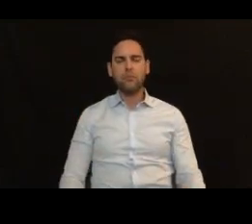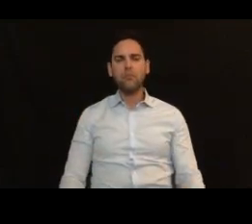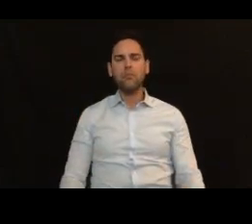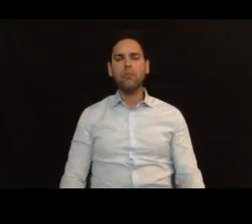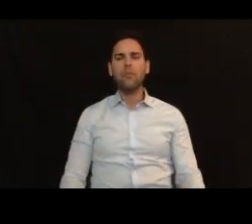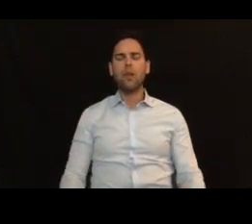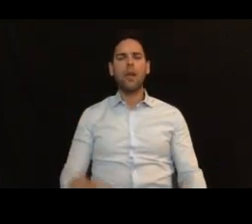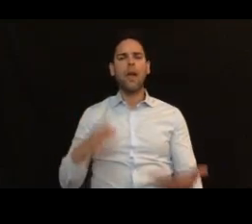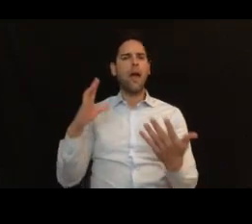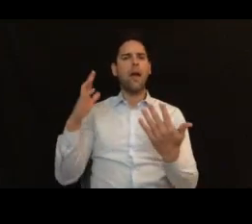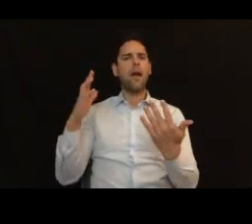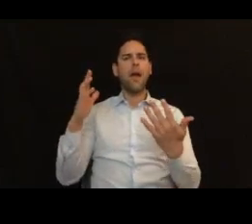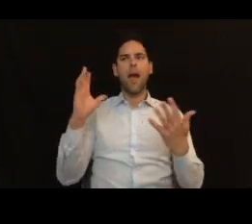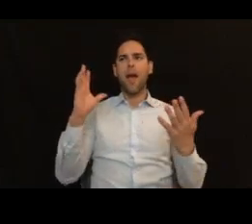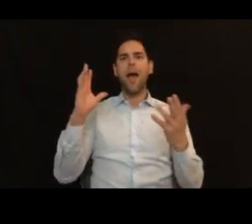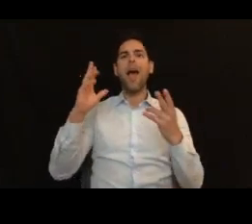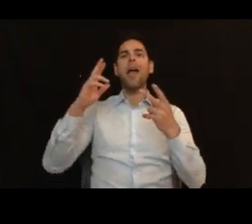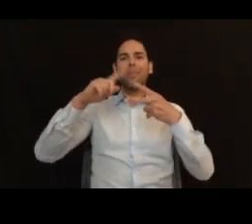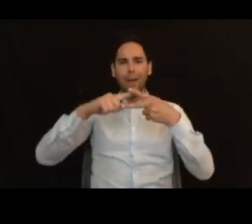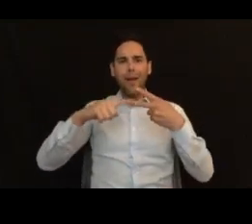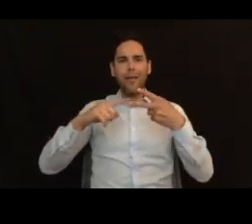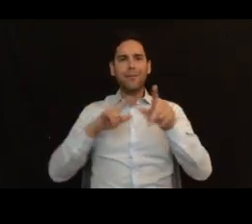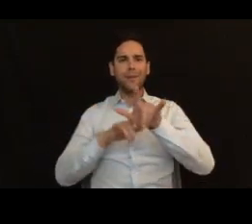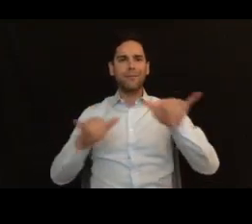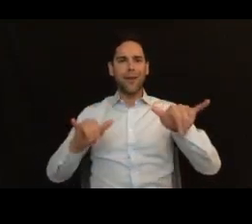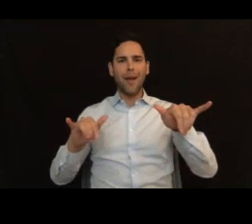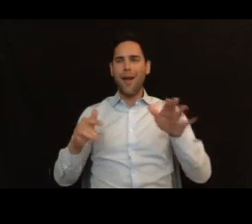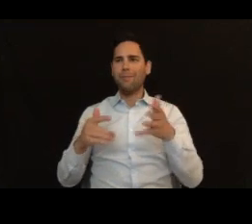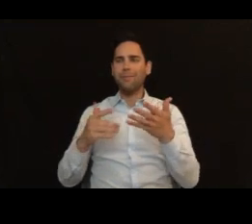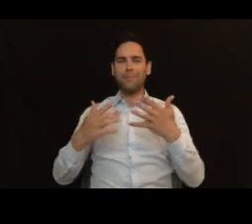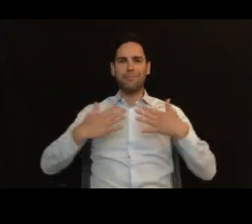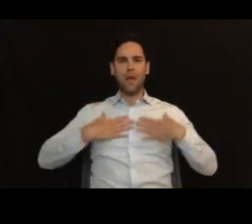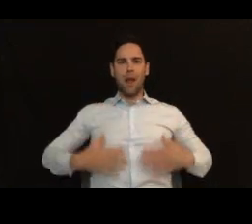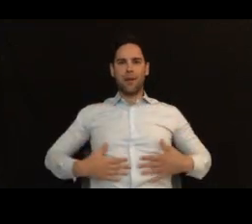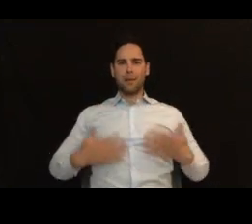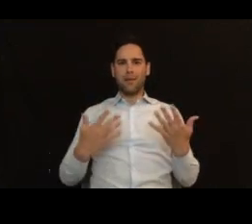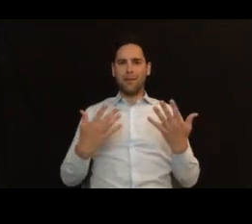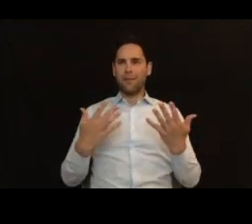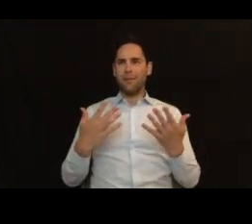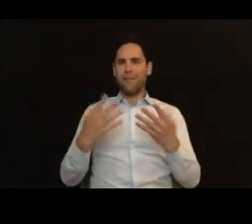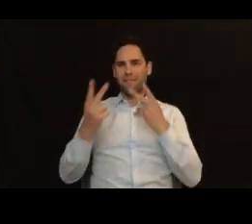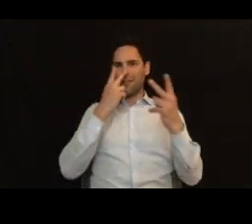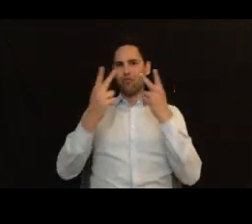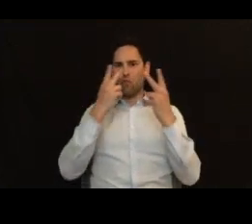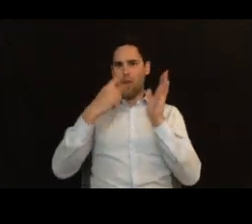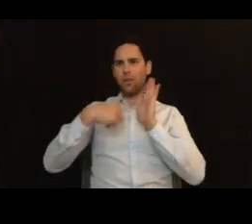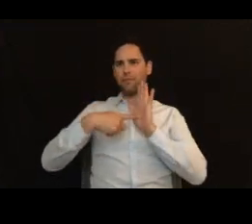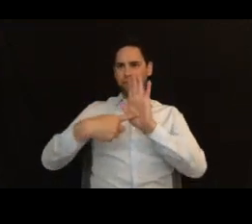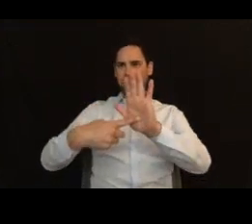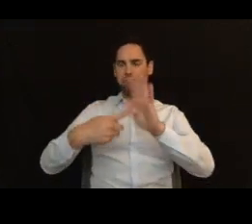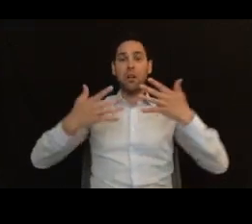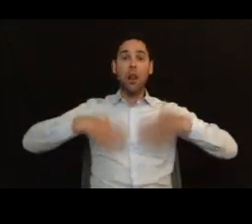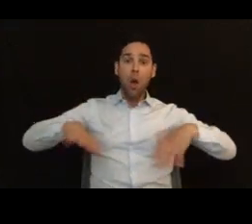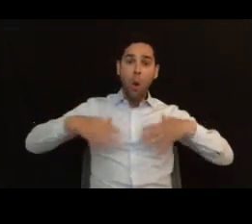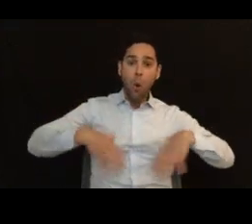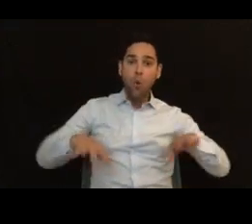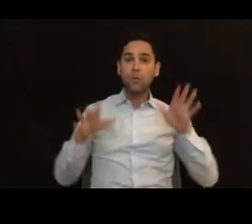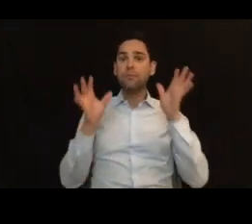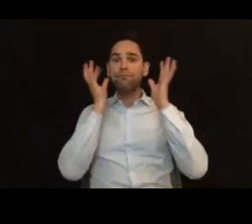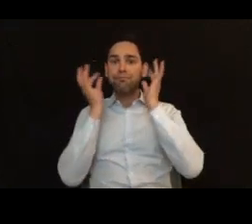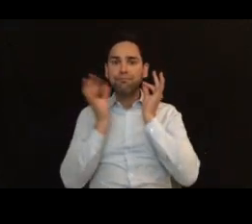that you adorn your body, the way that you move your body, kind of references those norms of masculinity and femininity. And if people are doing